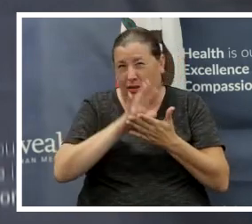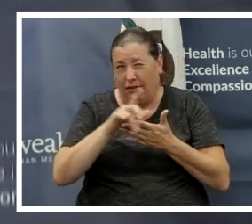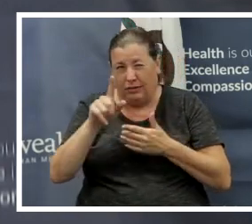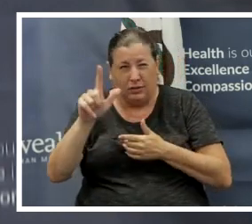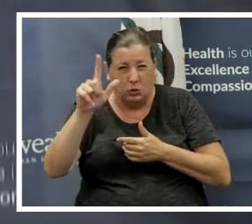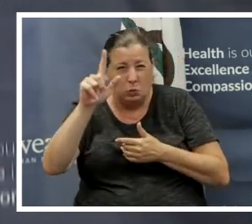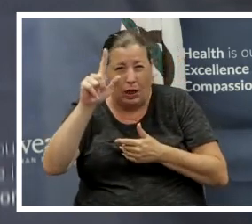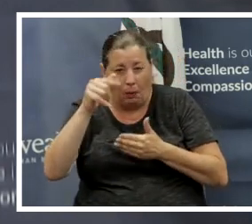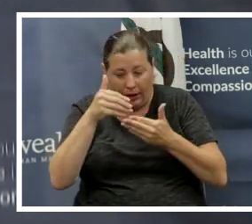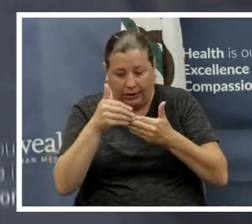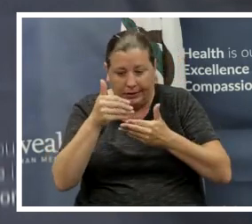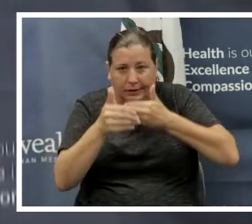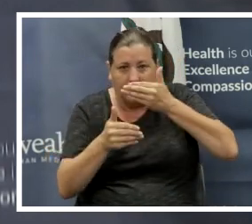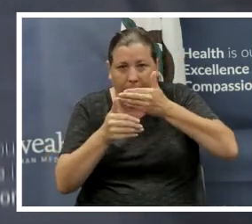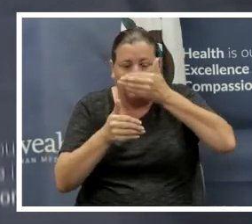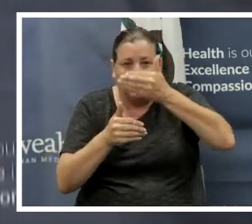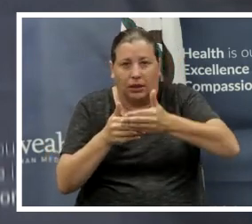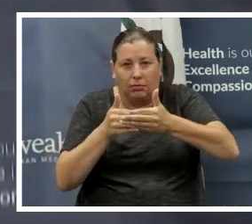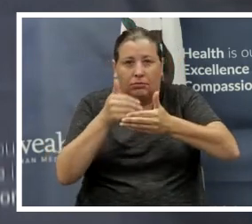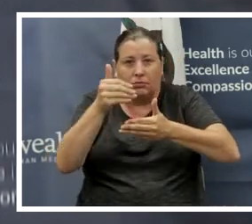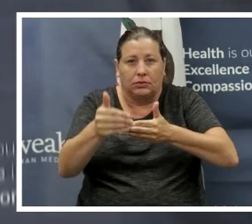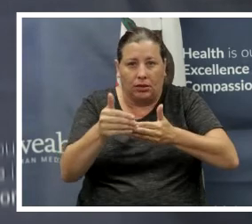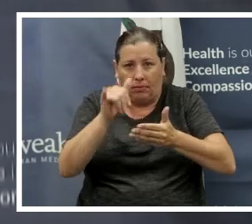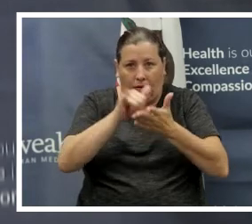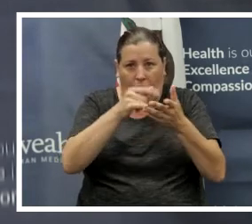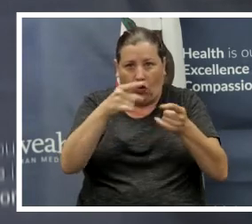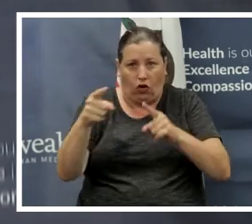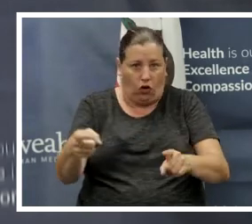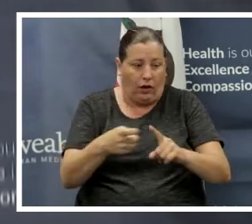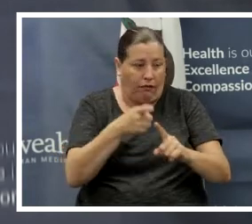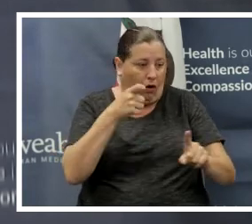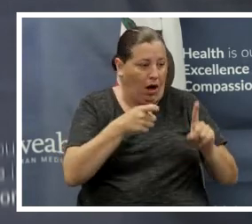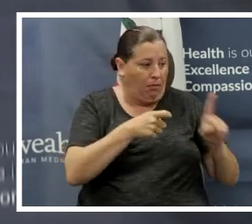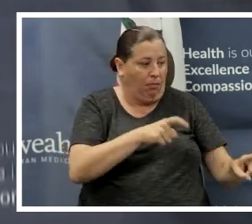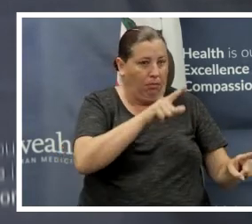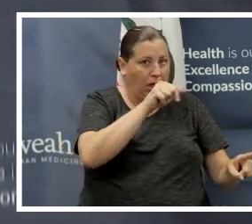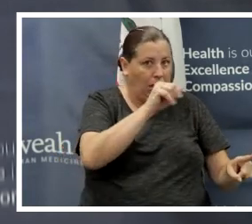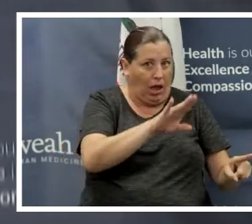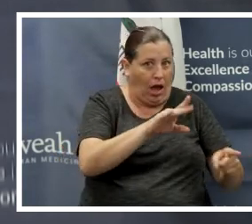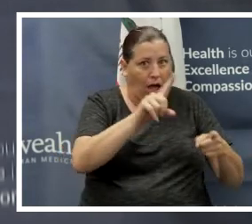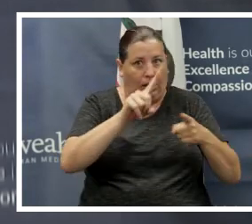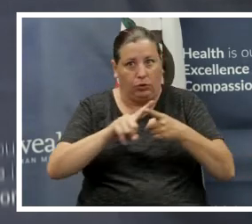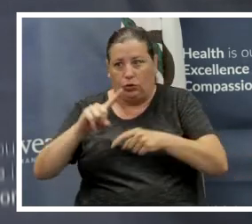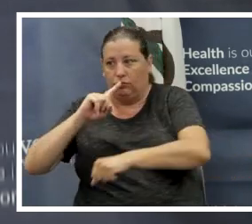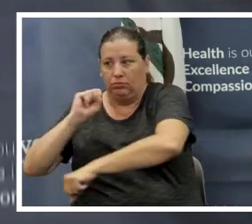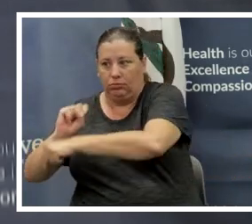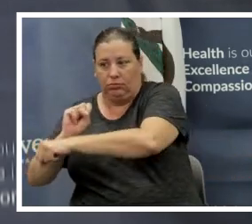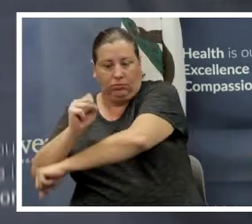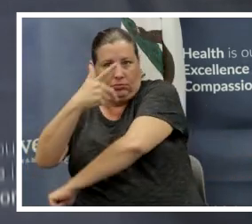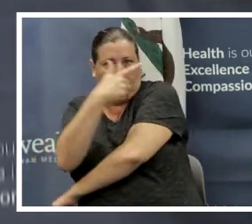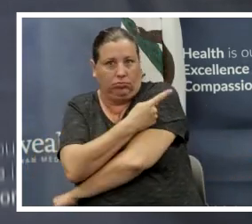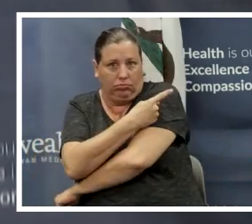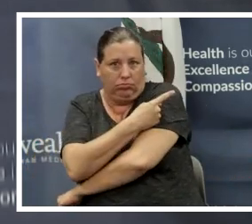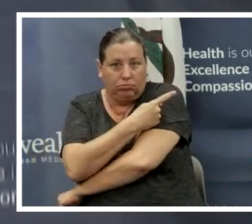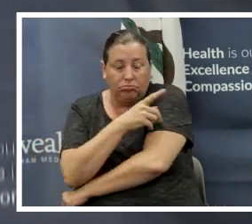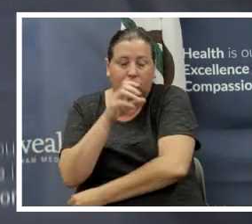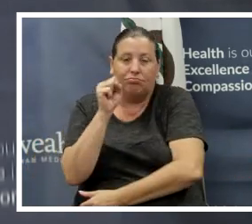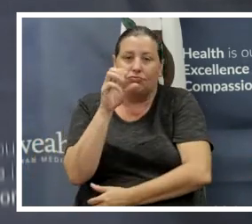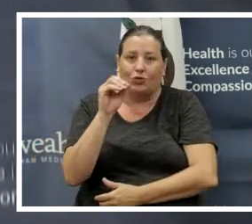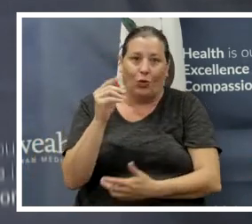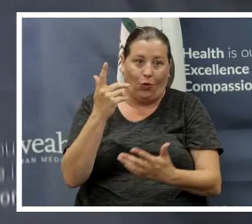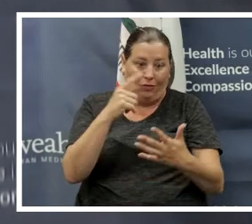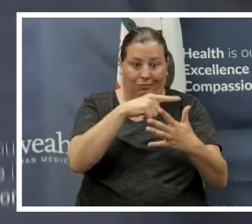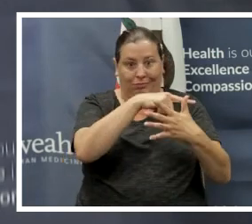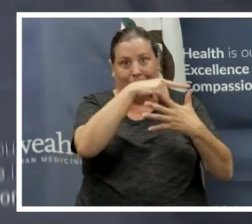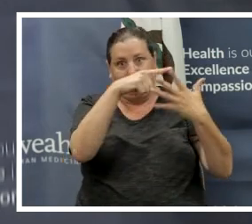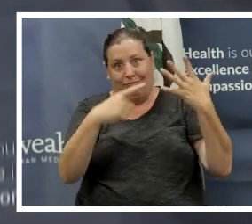that occur between that laboratory and the inoculation in somebody's arm. So just, all the things